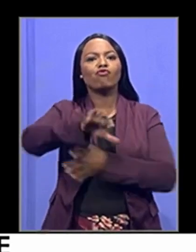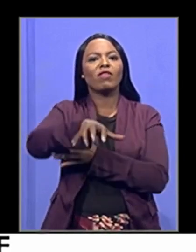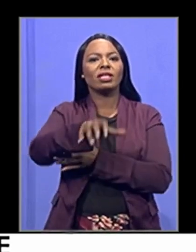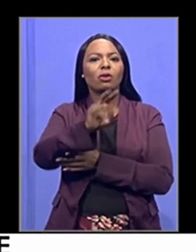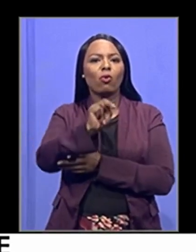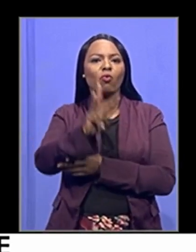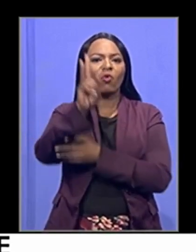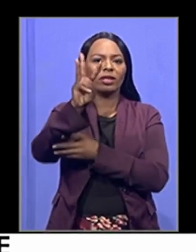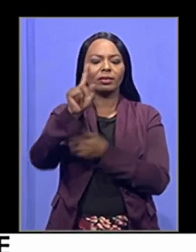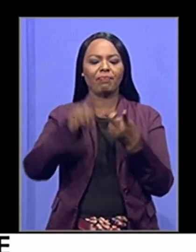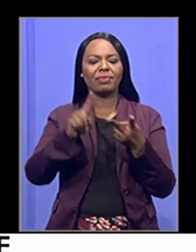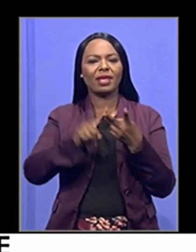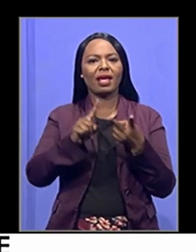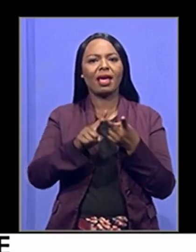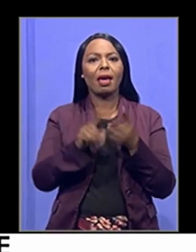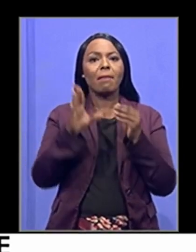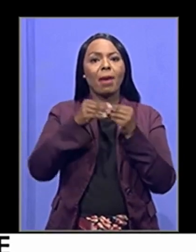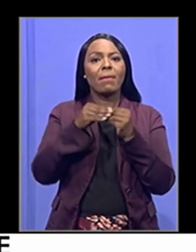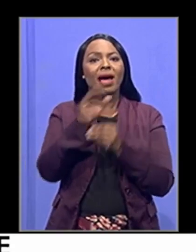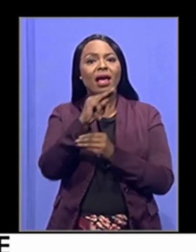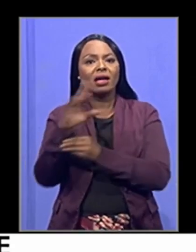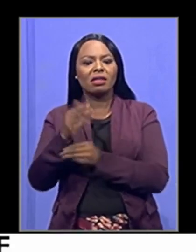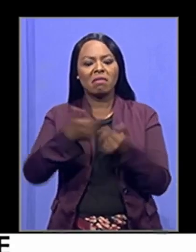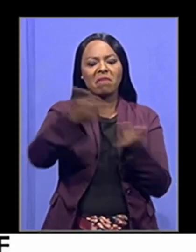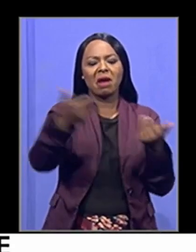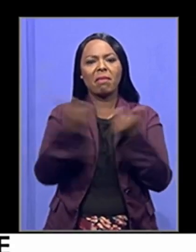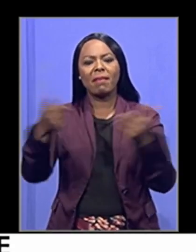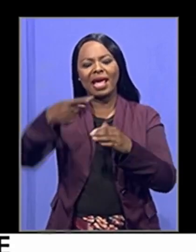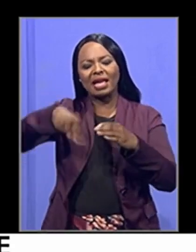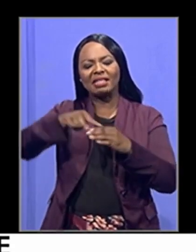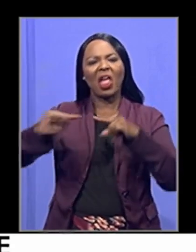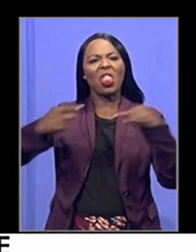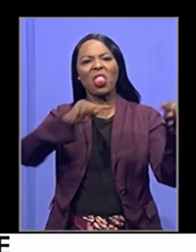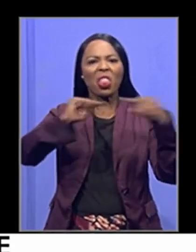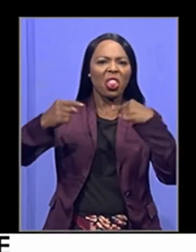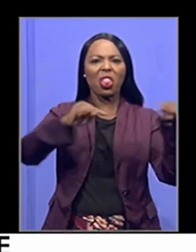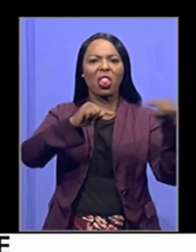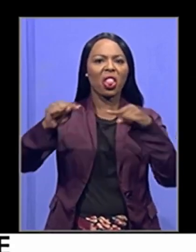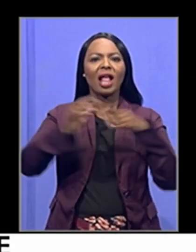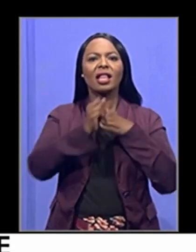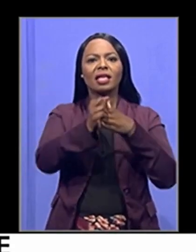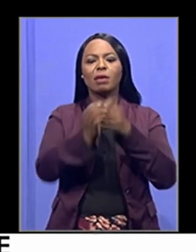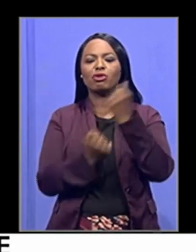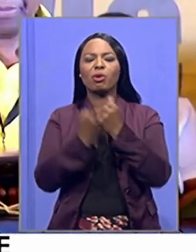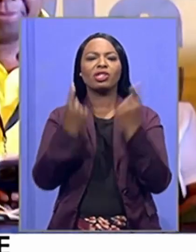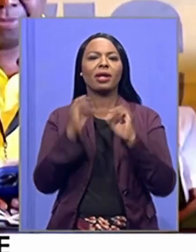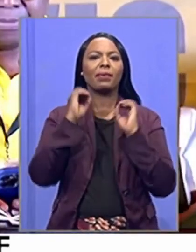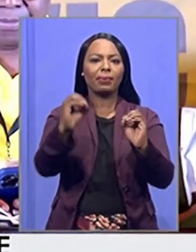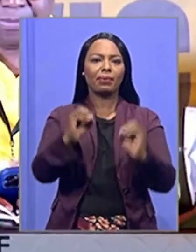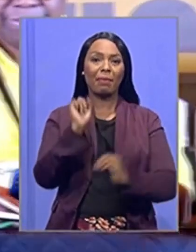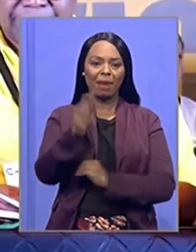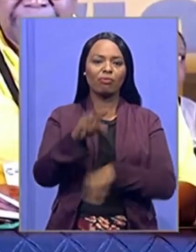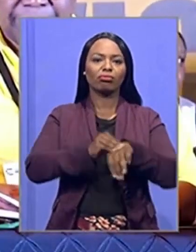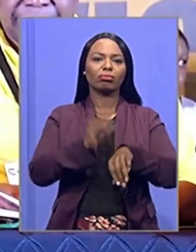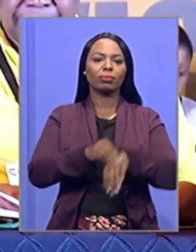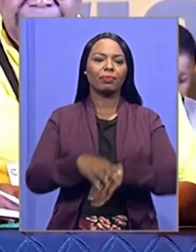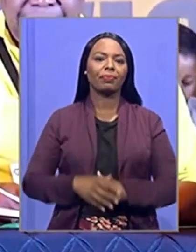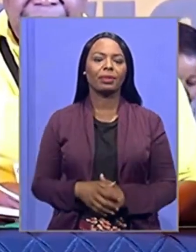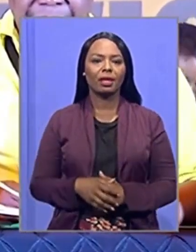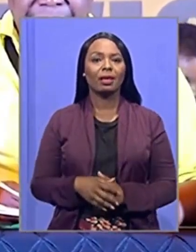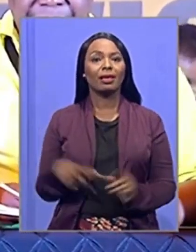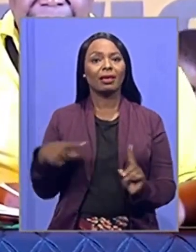of division, infighting, and leadership not supporting each other. Duvenage a re